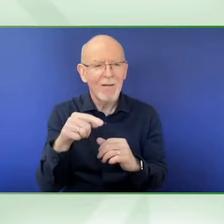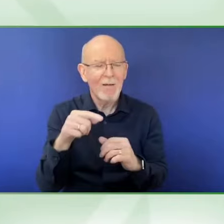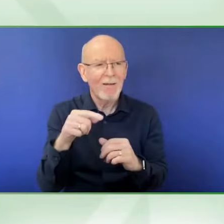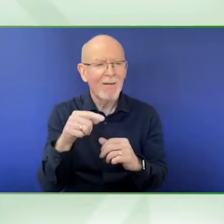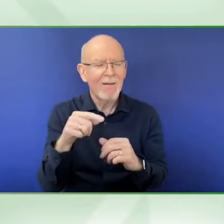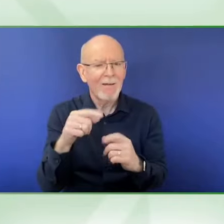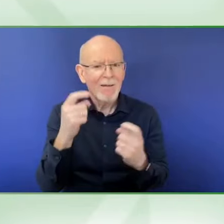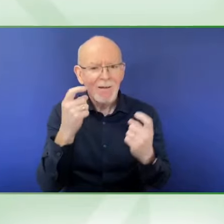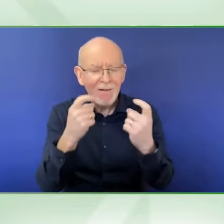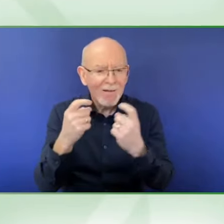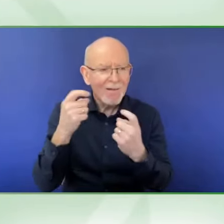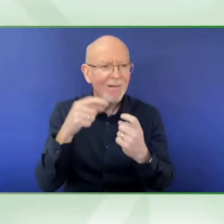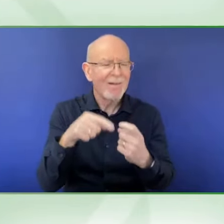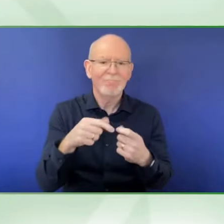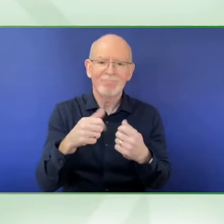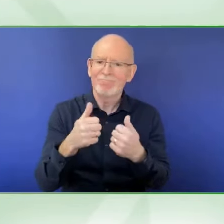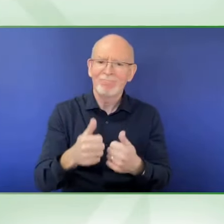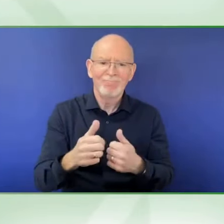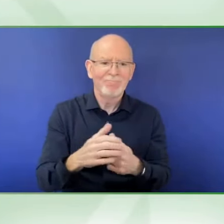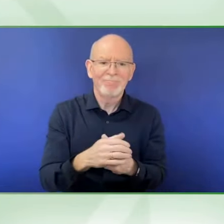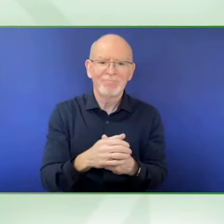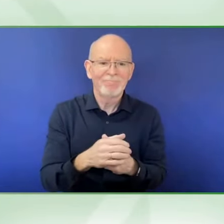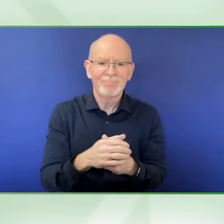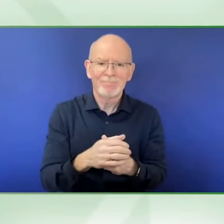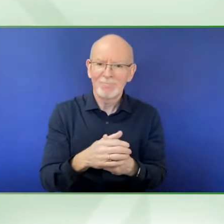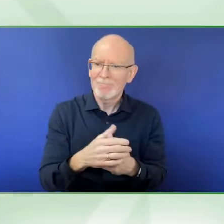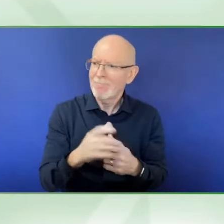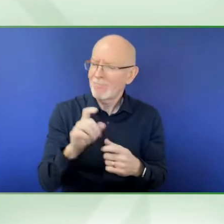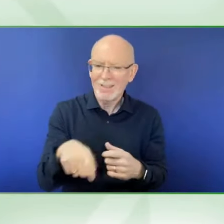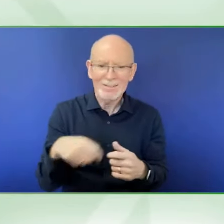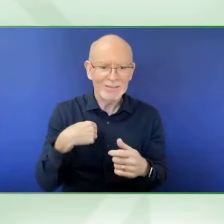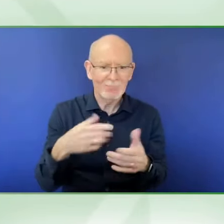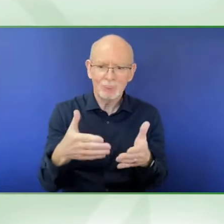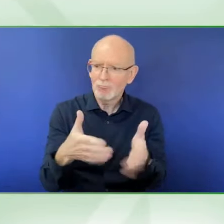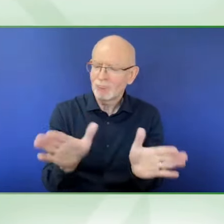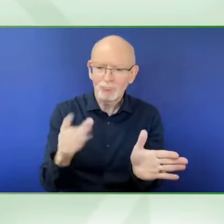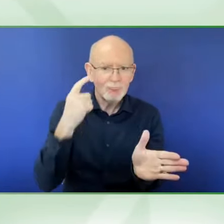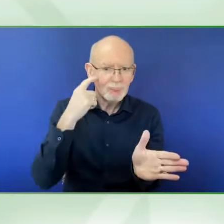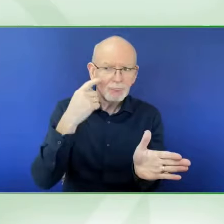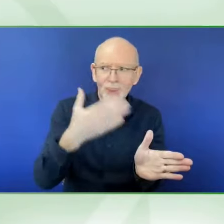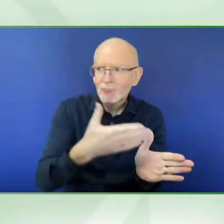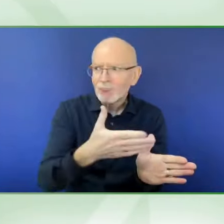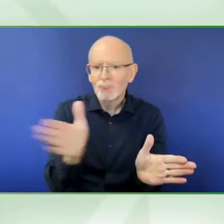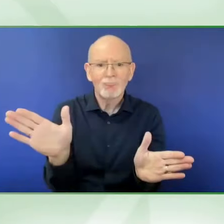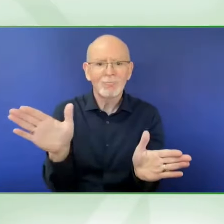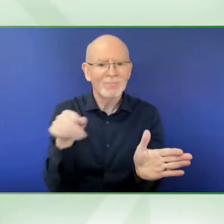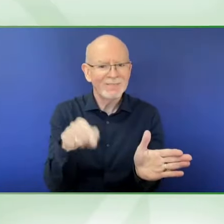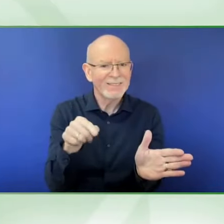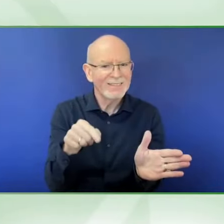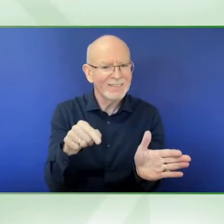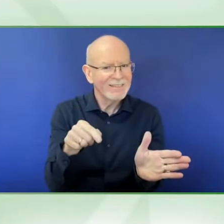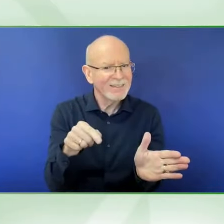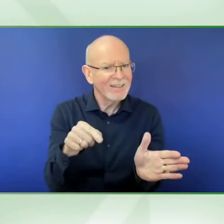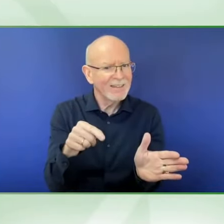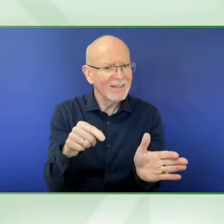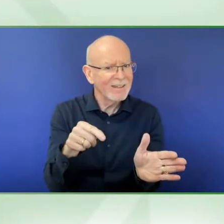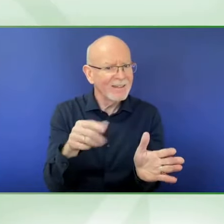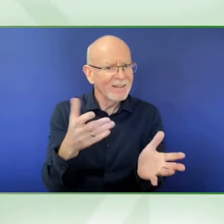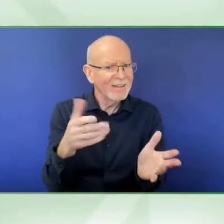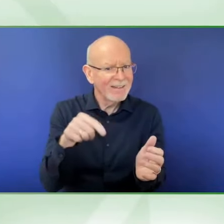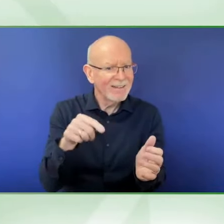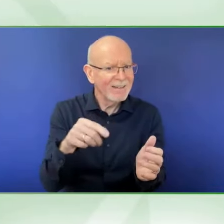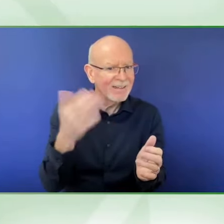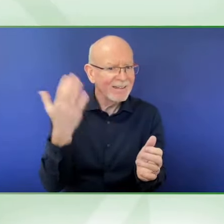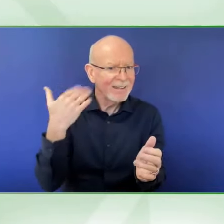know studying physics or astronomy with some disability, and we need to open